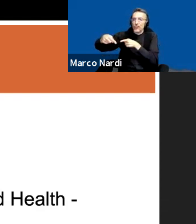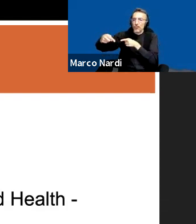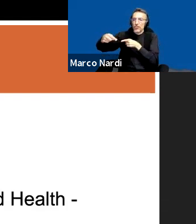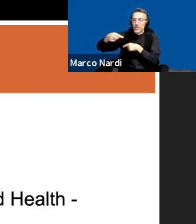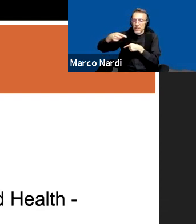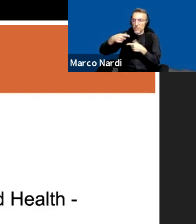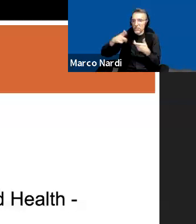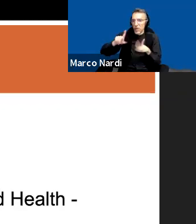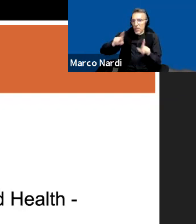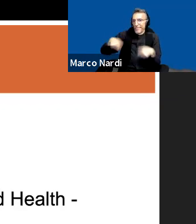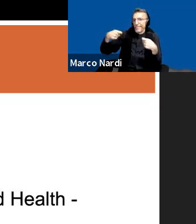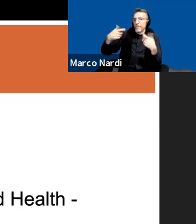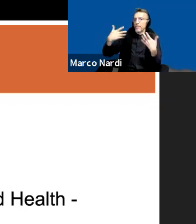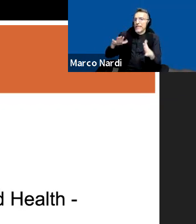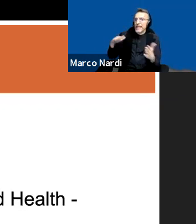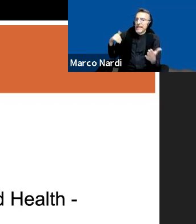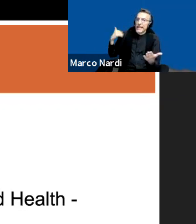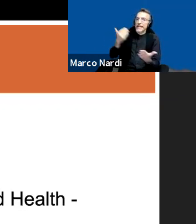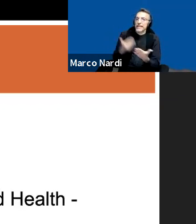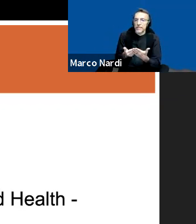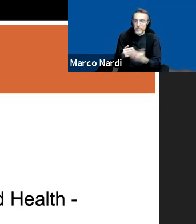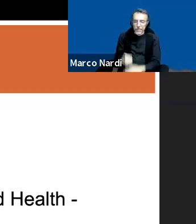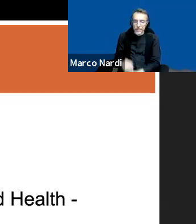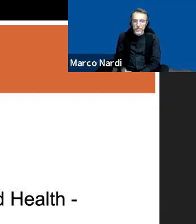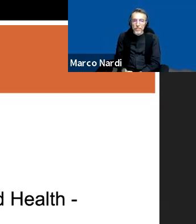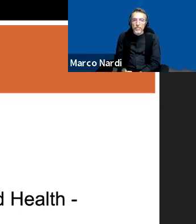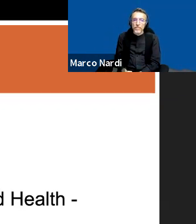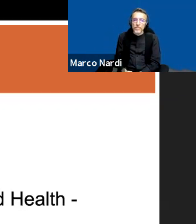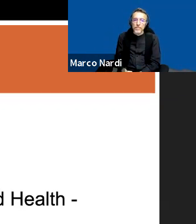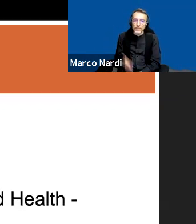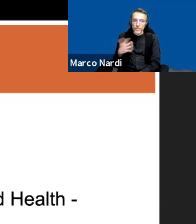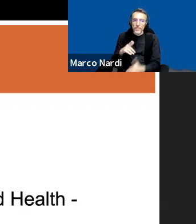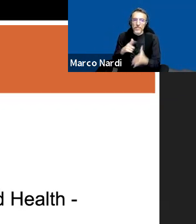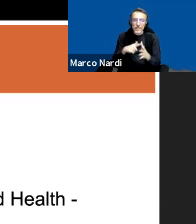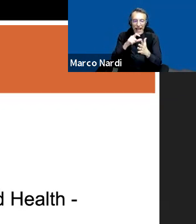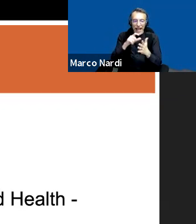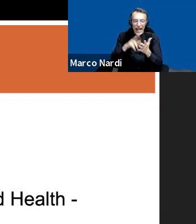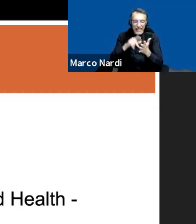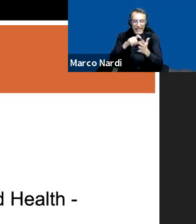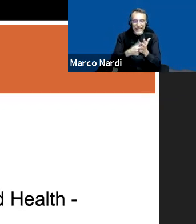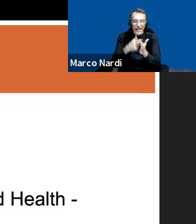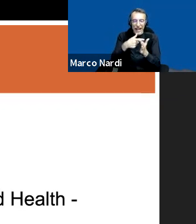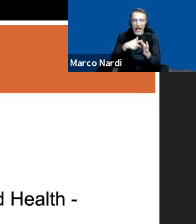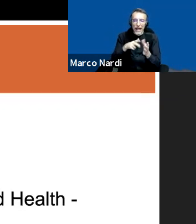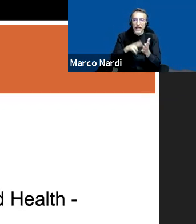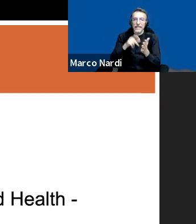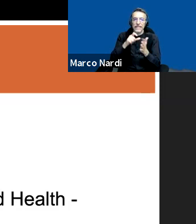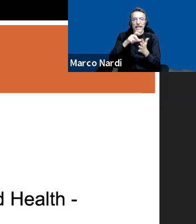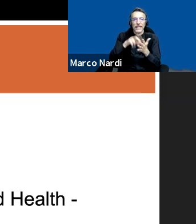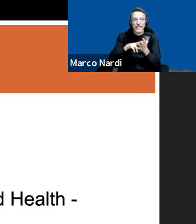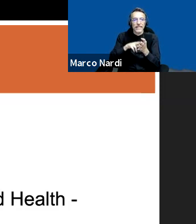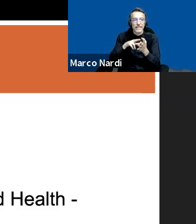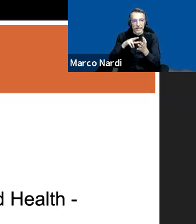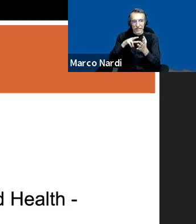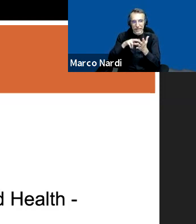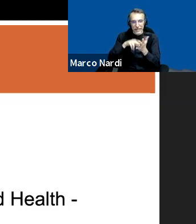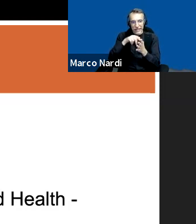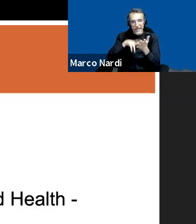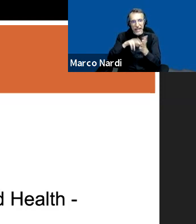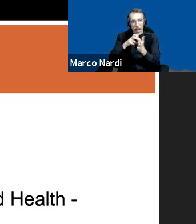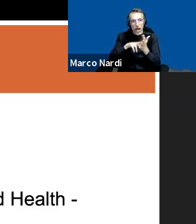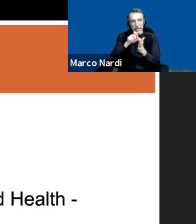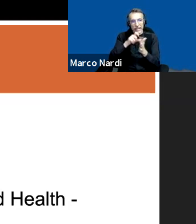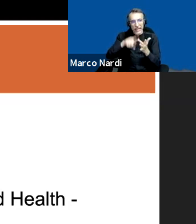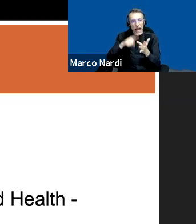up. That's been put together by Andreas Antoniadis, who's going to be speaking in this series early